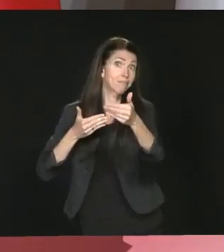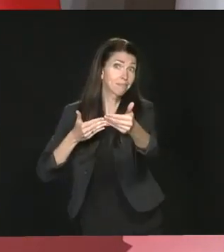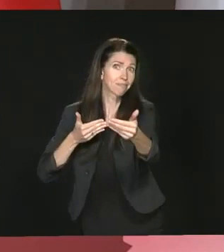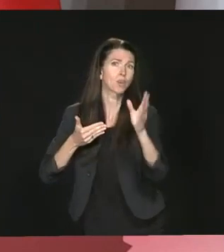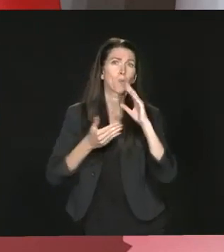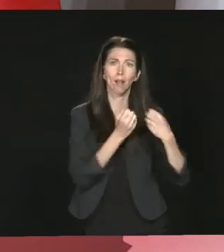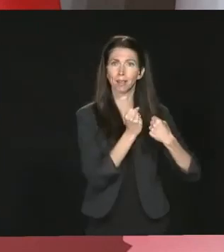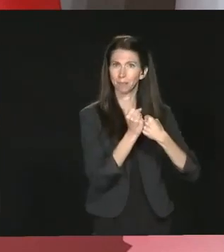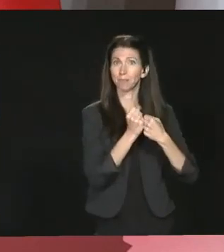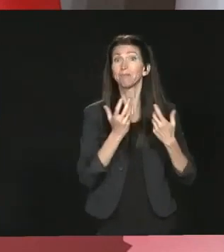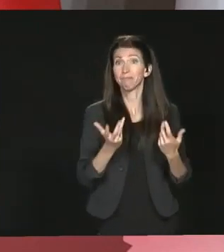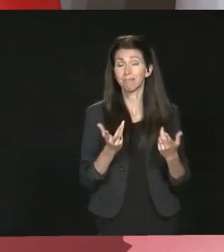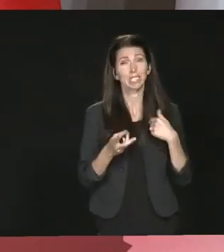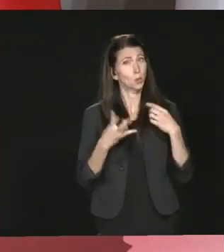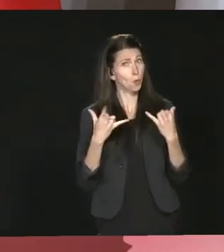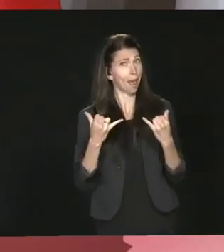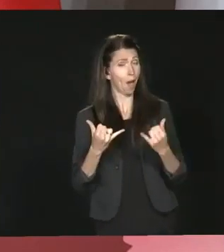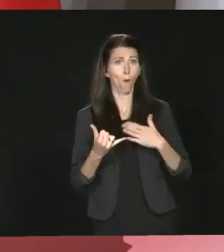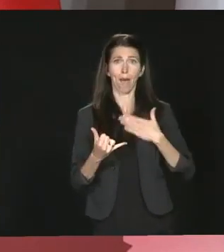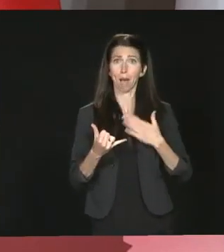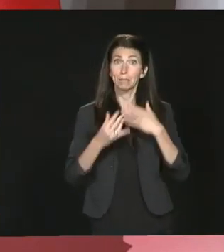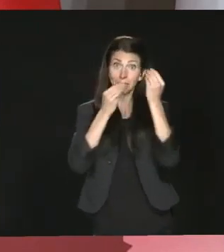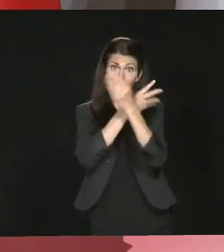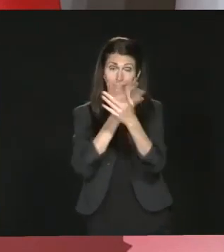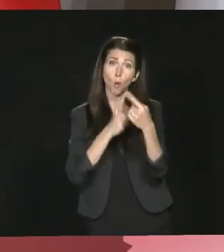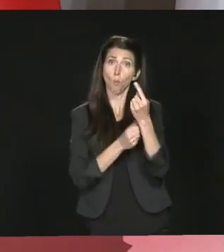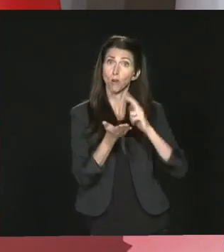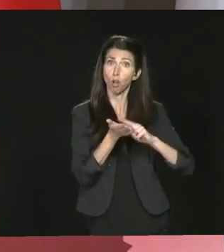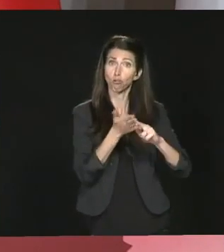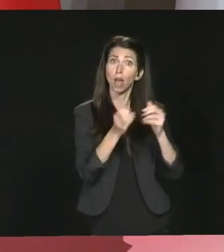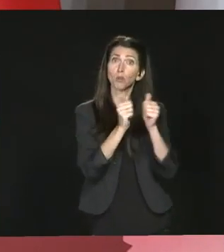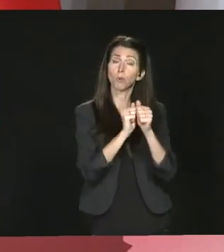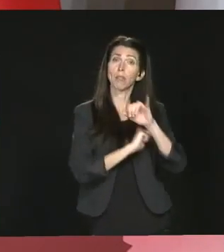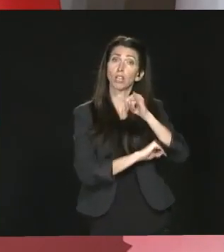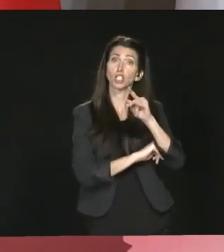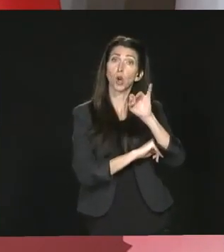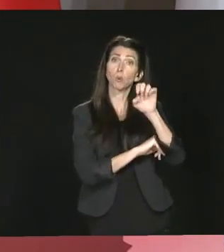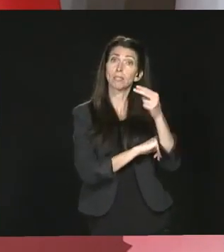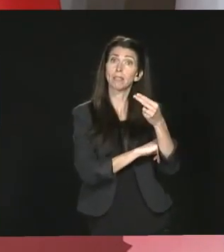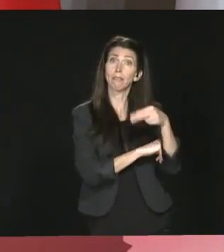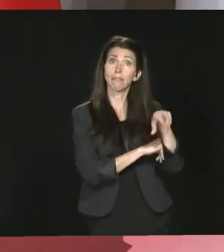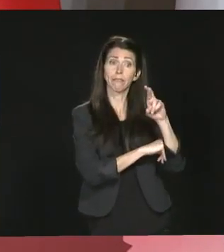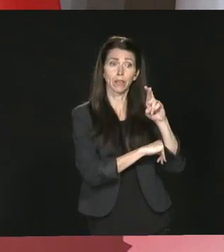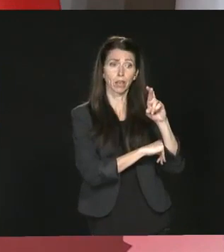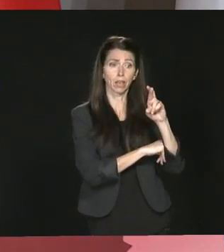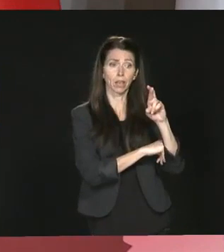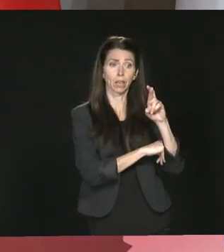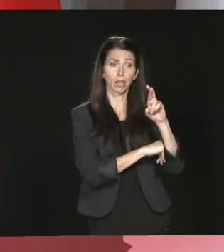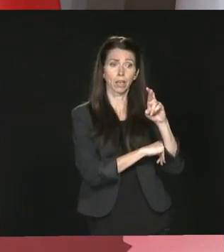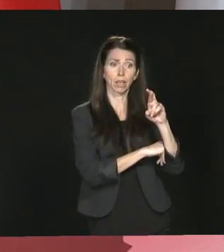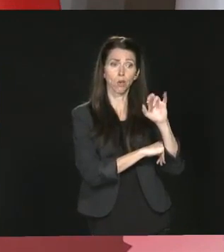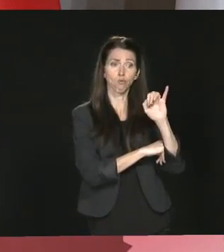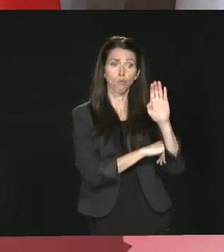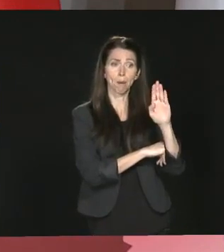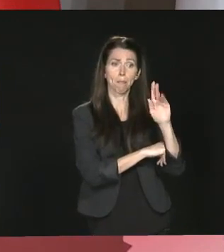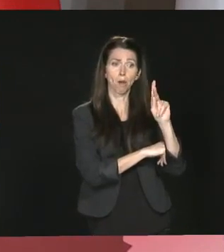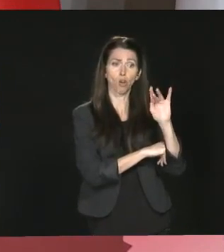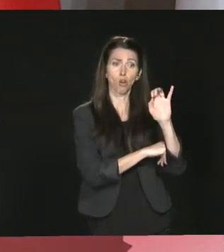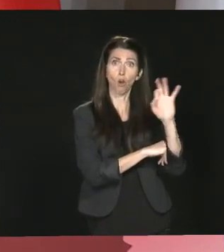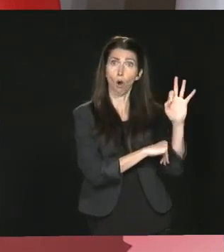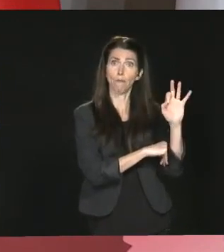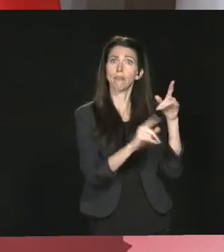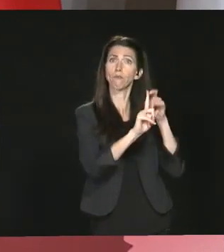contract with Joseph Ribkoff, a manufacturer based out of Dorval, Quebec. They will provide us with 1.2